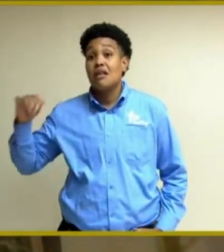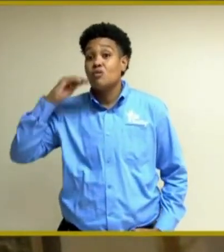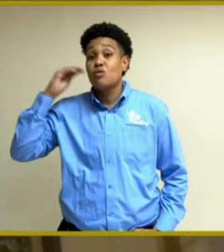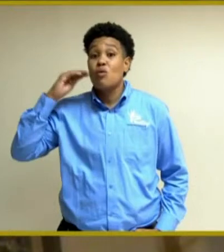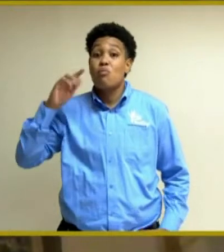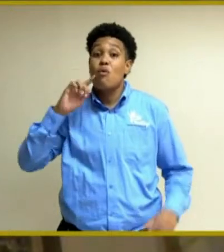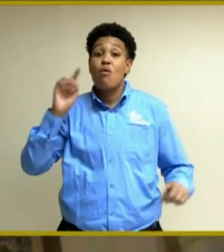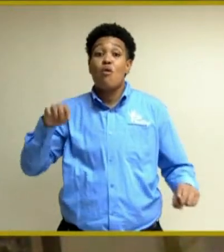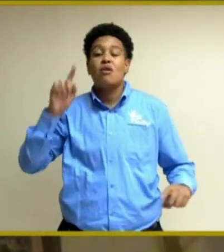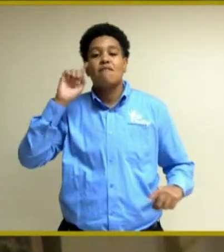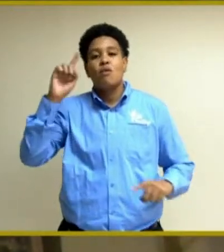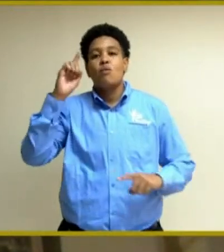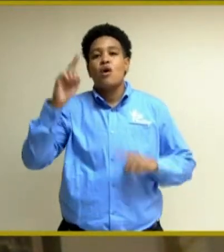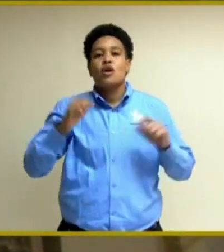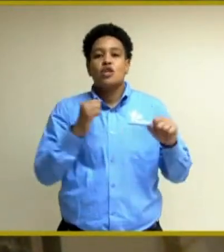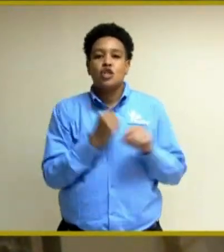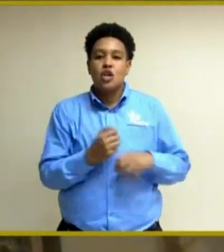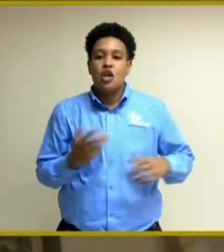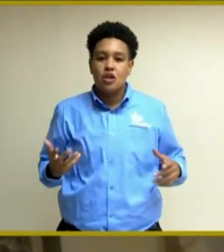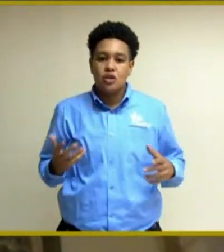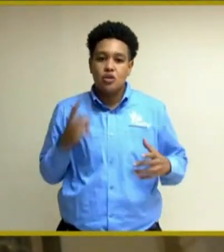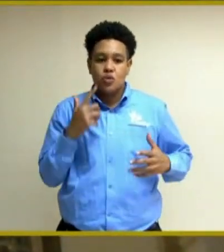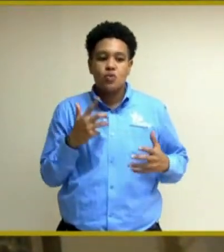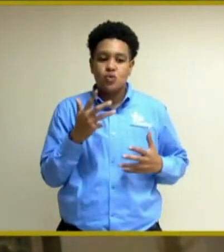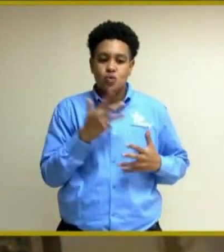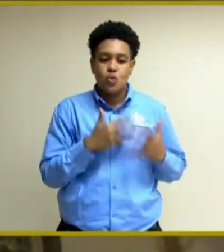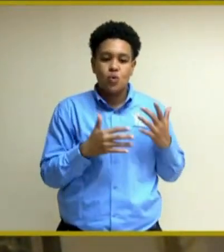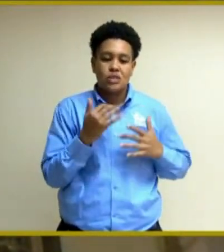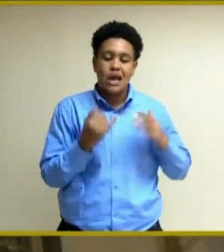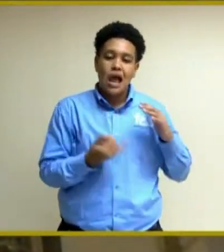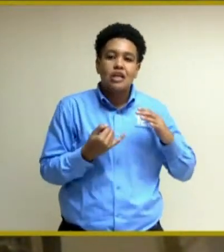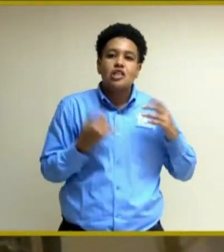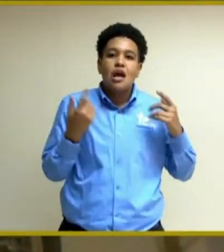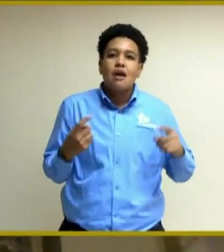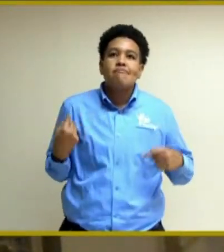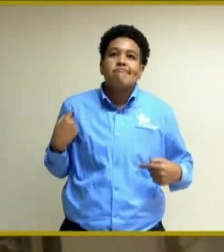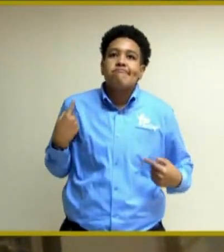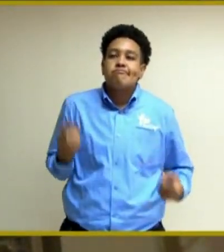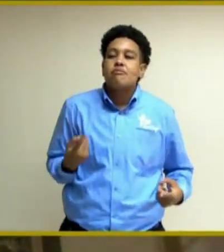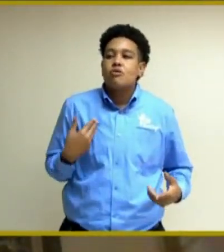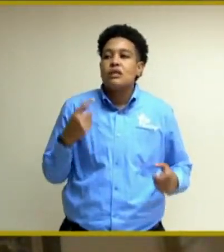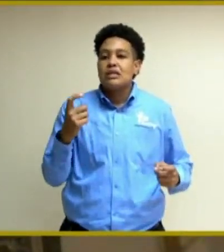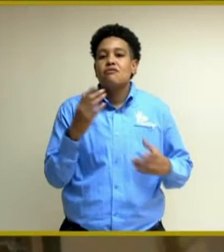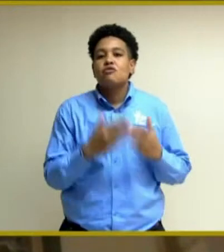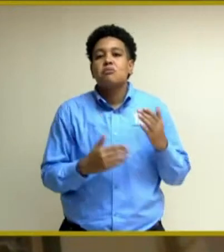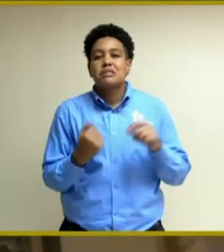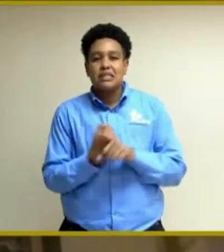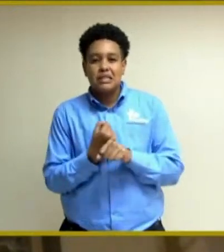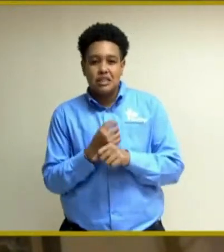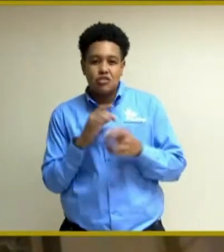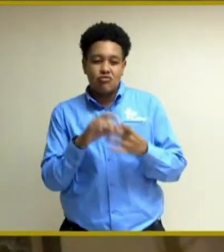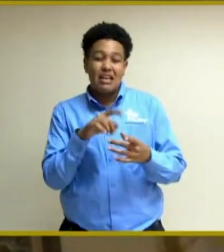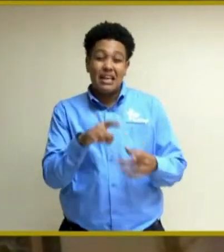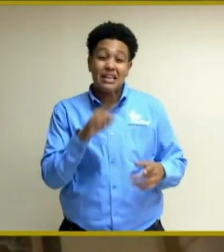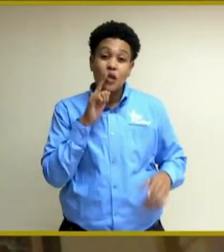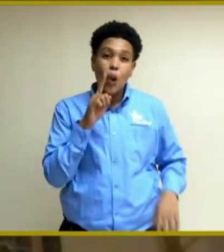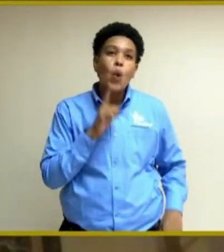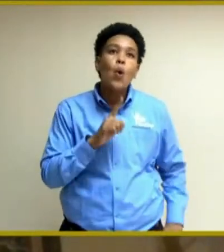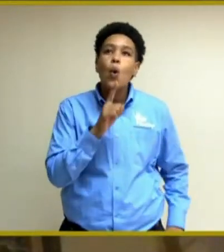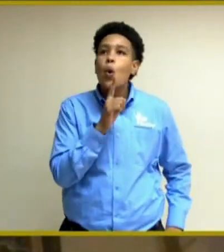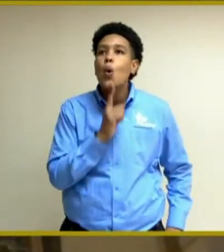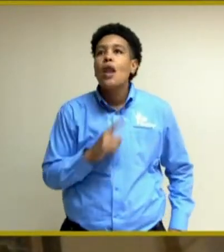now 12 months. So the social isolation, and Minister, we had given you some statistics on that, the